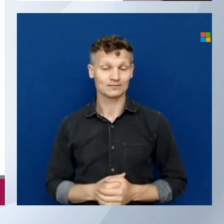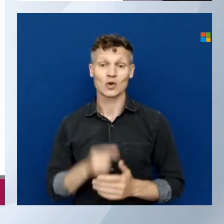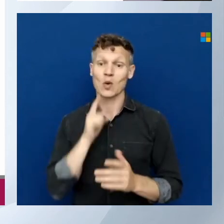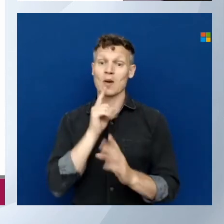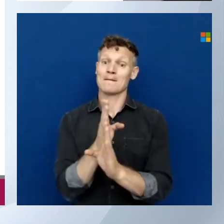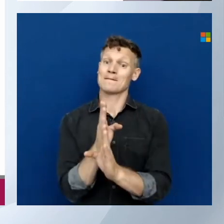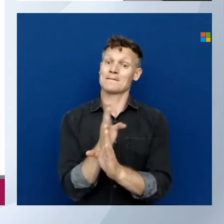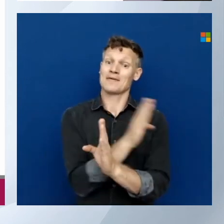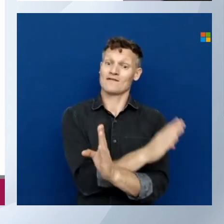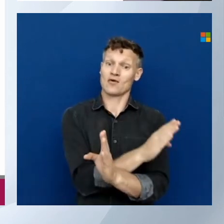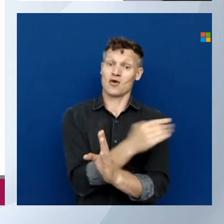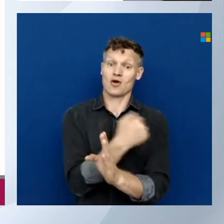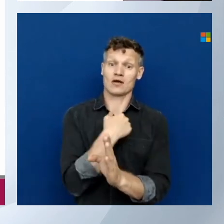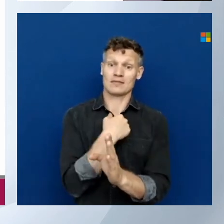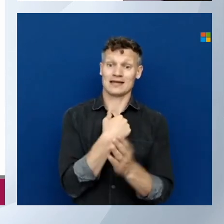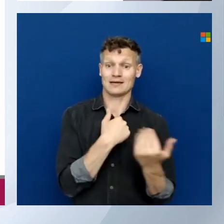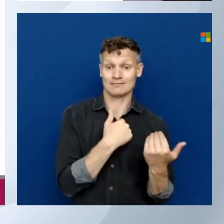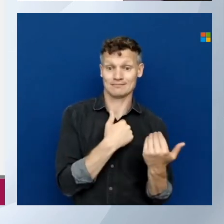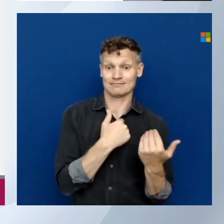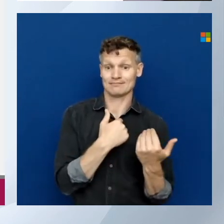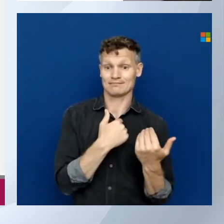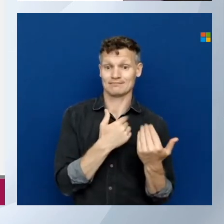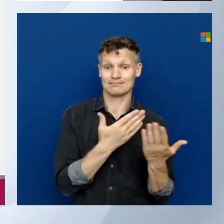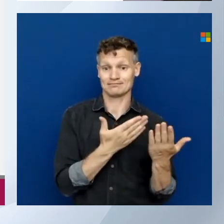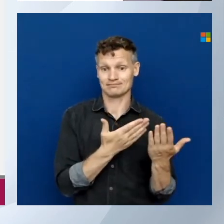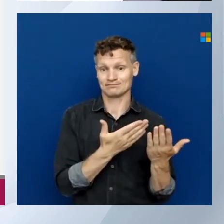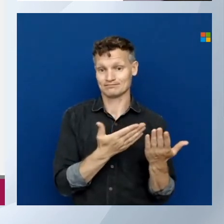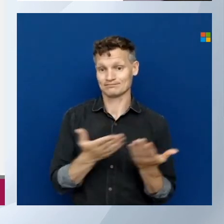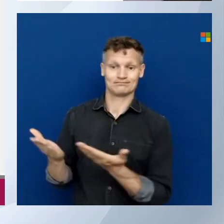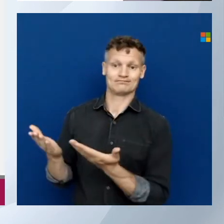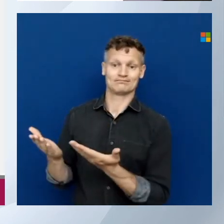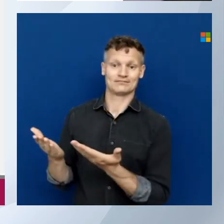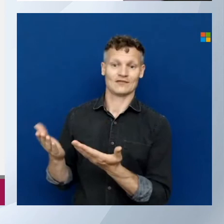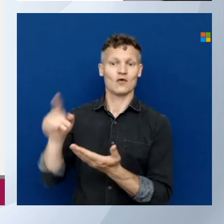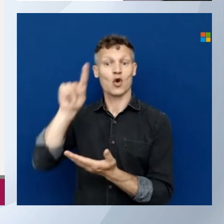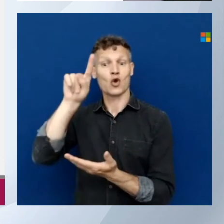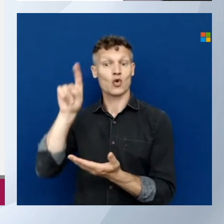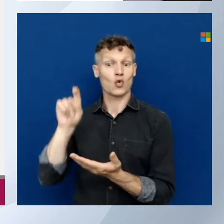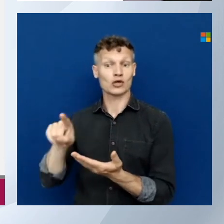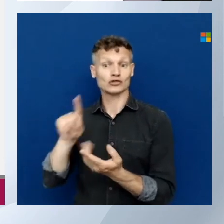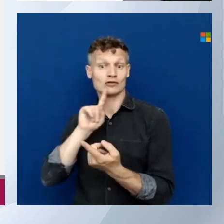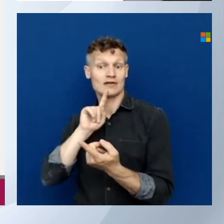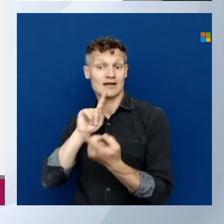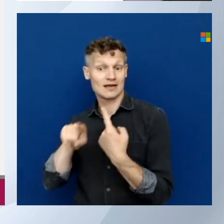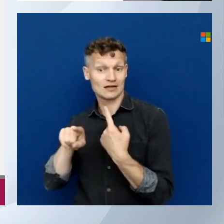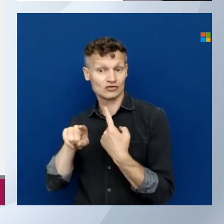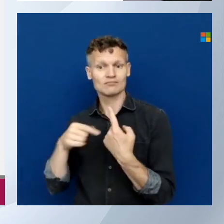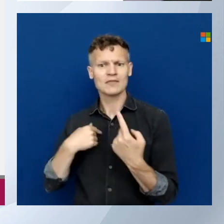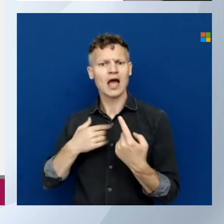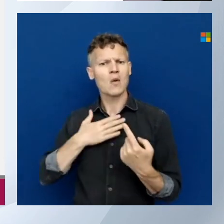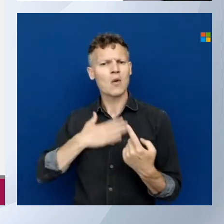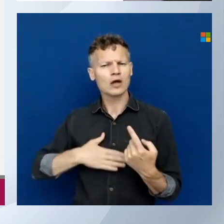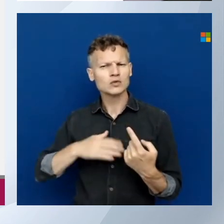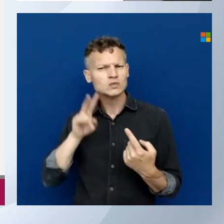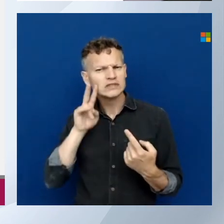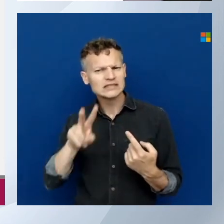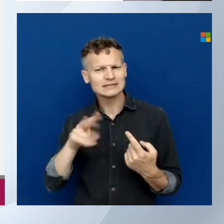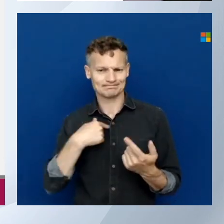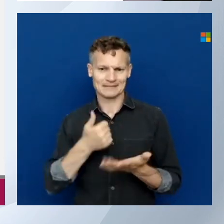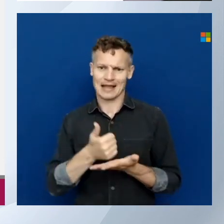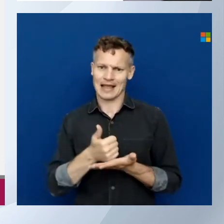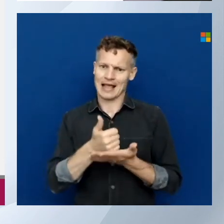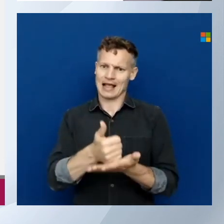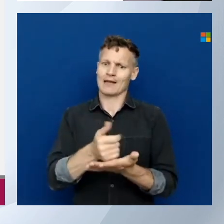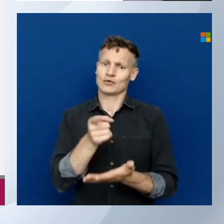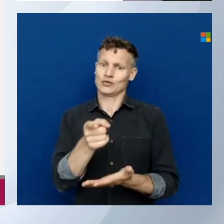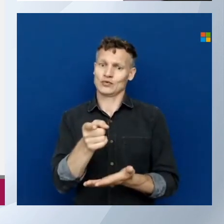the Q&A section, I wanted to make sure that I would help you on your way as well, sharing